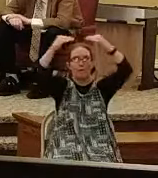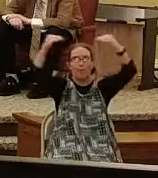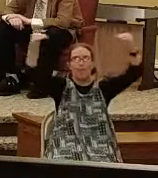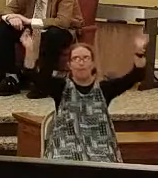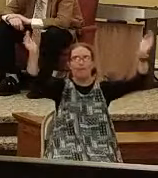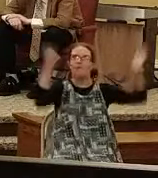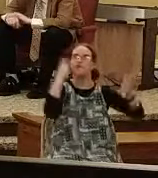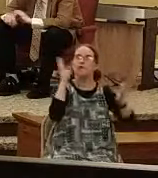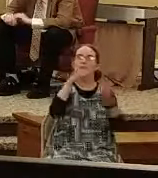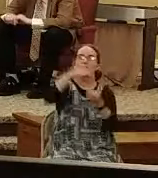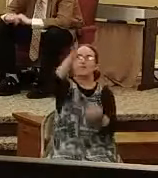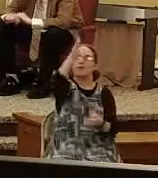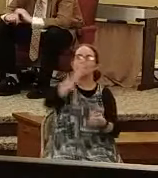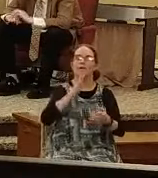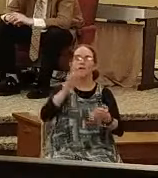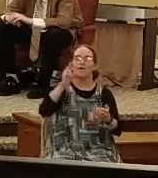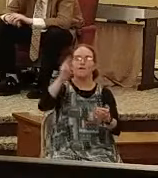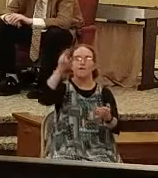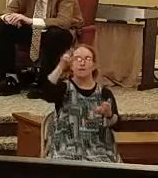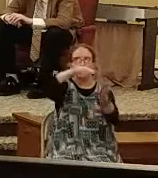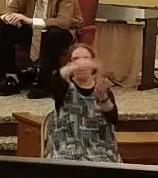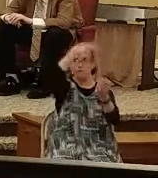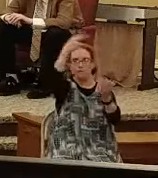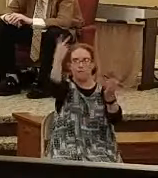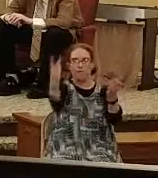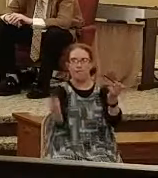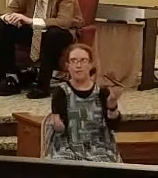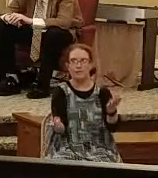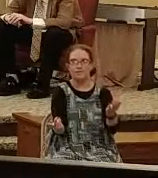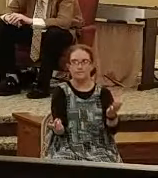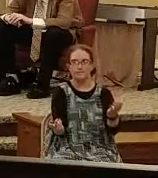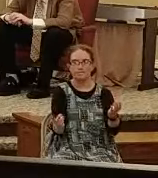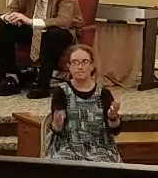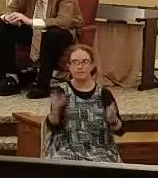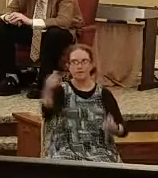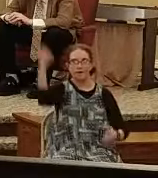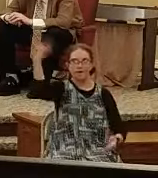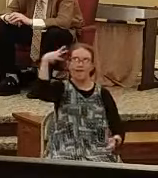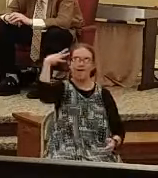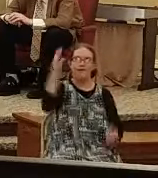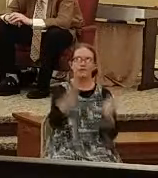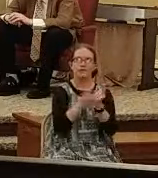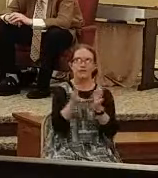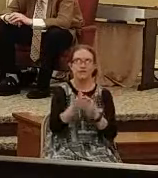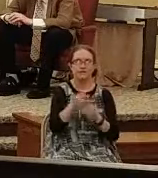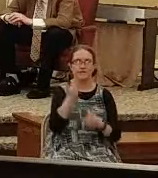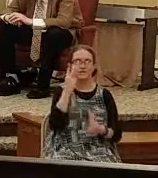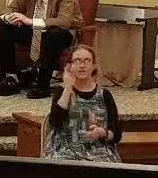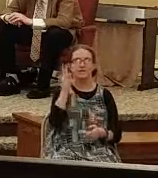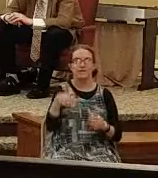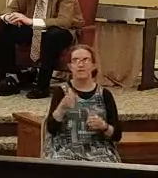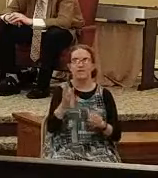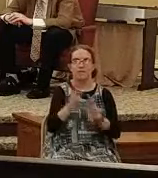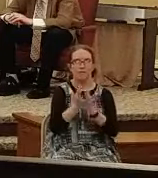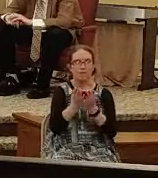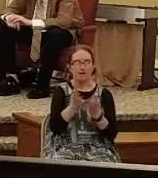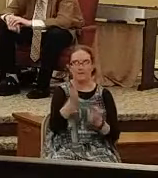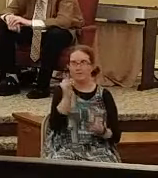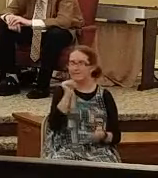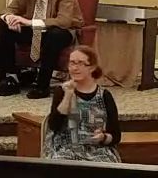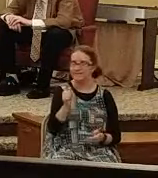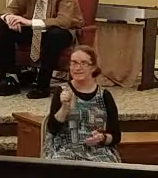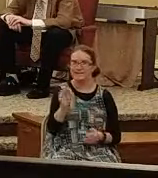he saw the Spirit of God descending like a dove and lighting on him. Now Jesus is the one seeing all this. The Bible didn't say the whole crowd saw it, it